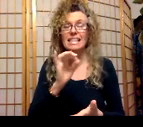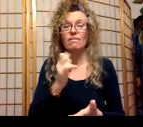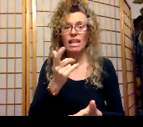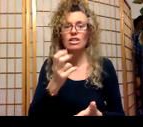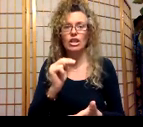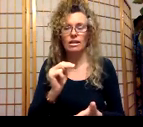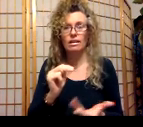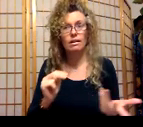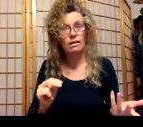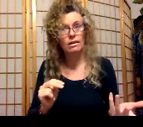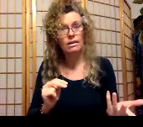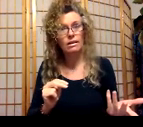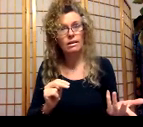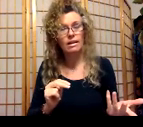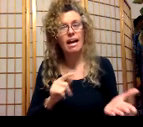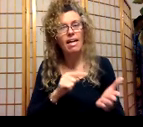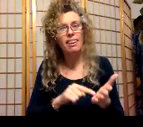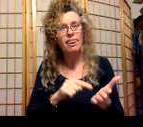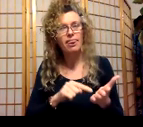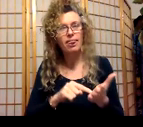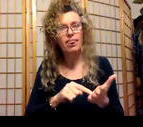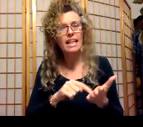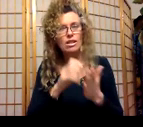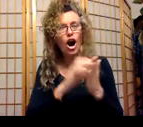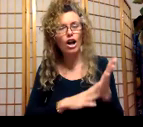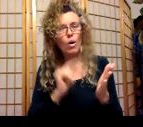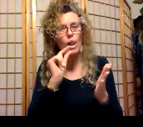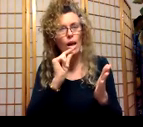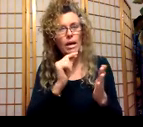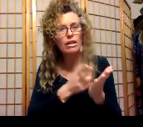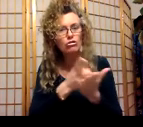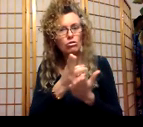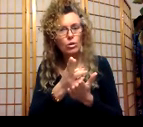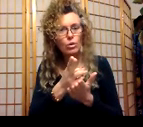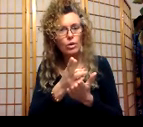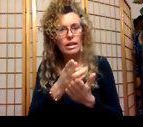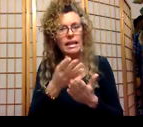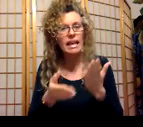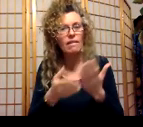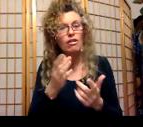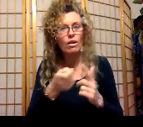be very remarkable is the nuggets of truth we do get from them, even though it is from NOS,